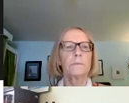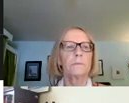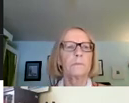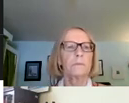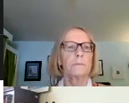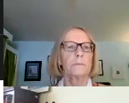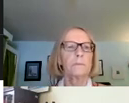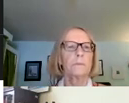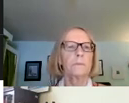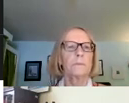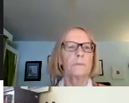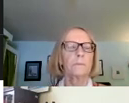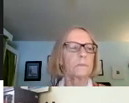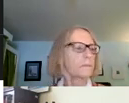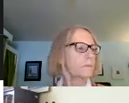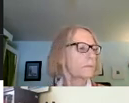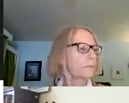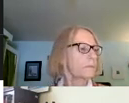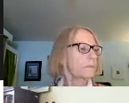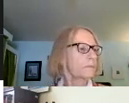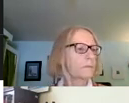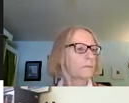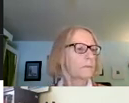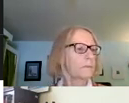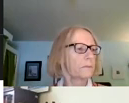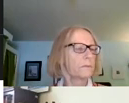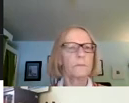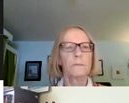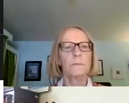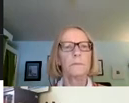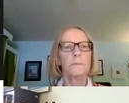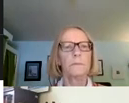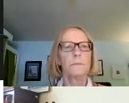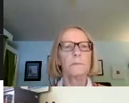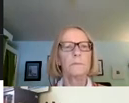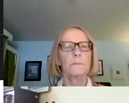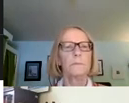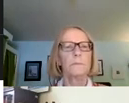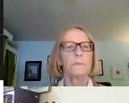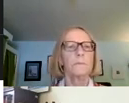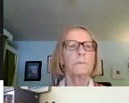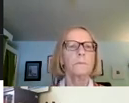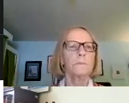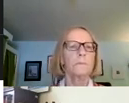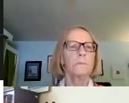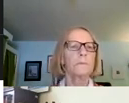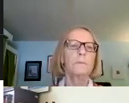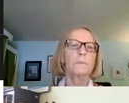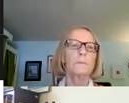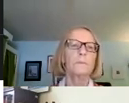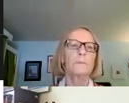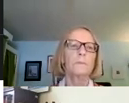provide services, link people with natural circles of care or what have you. And as